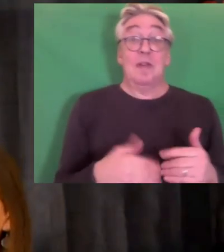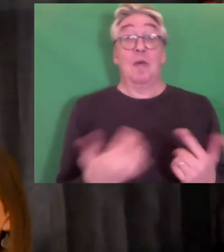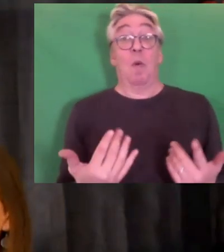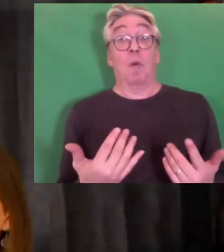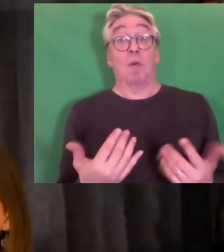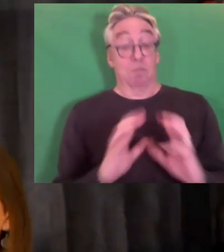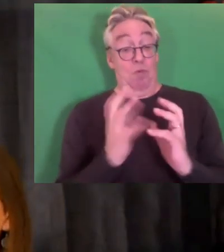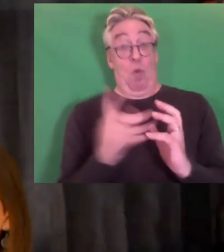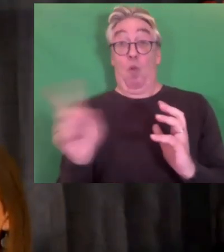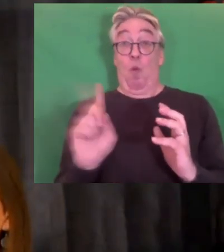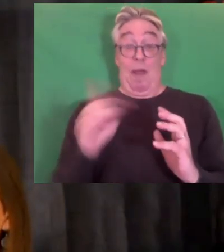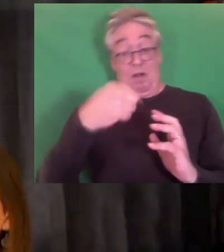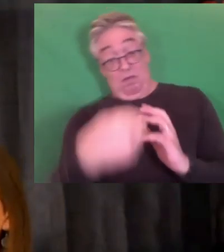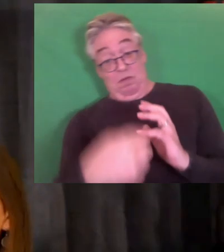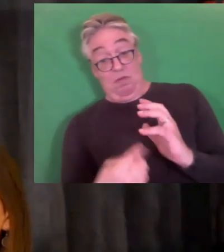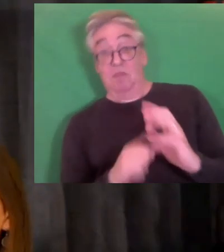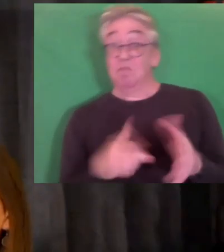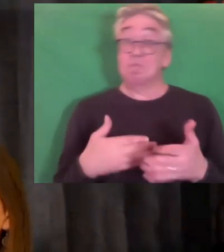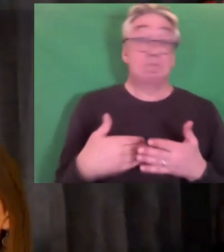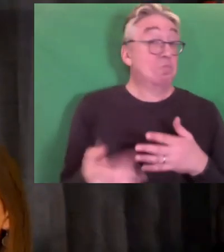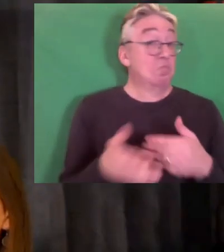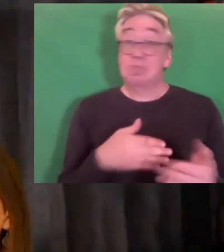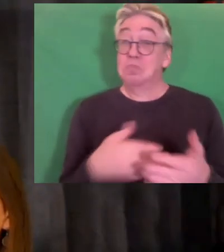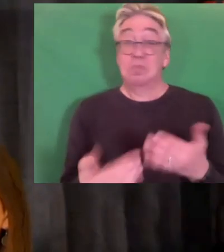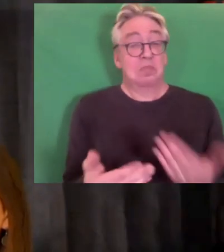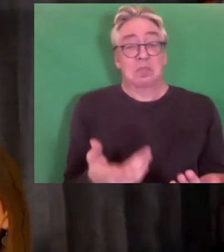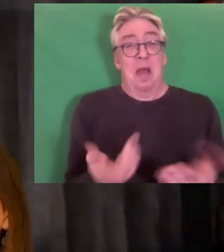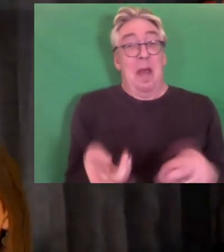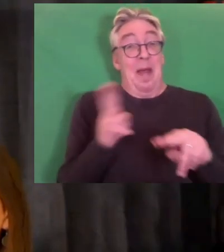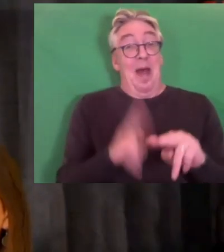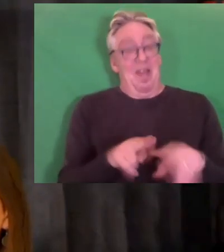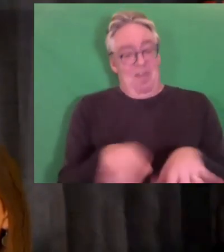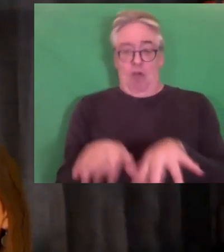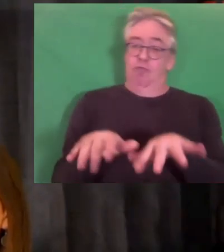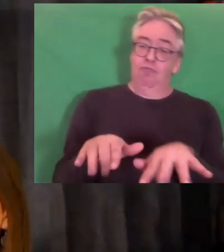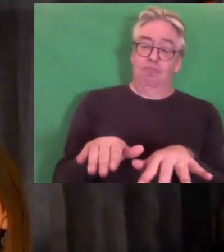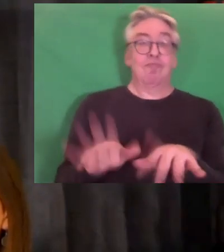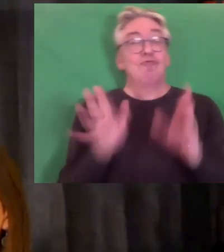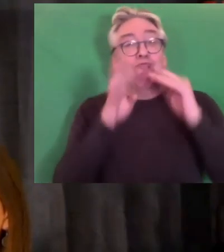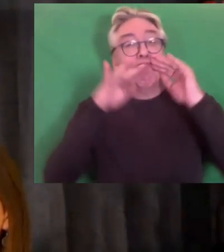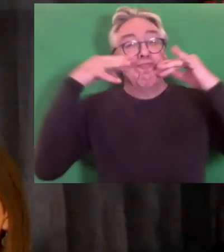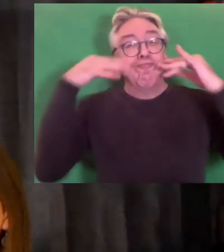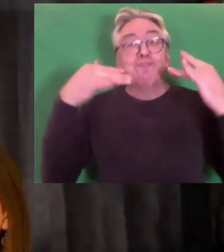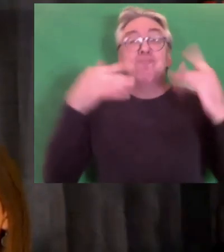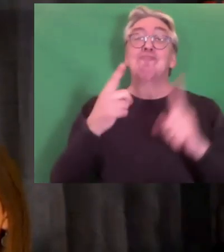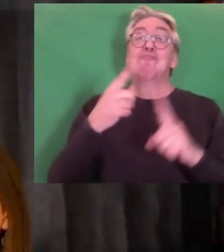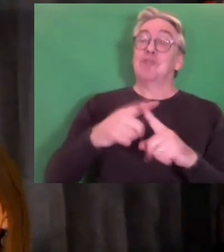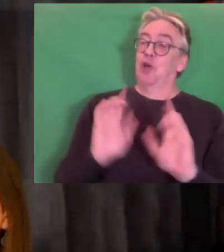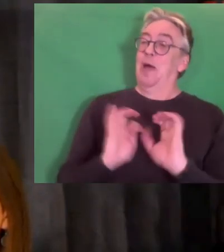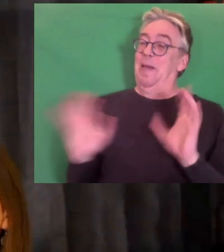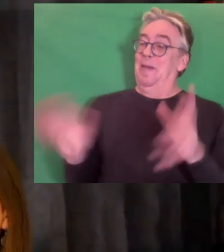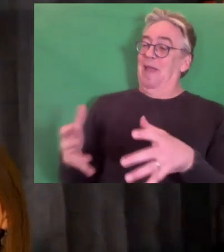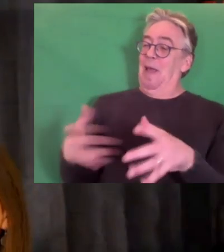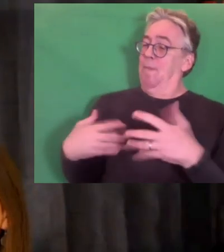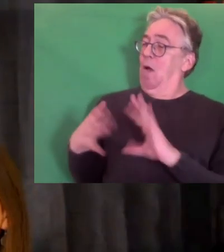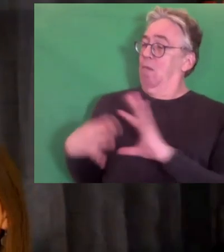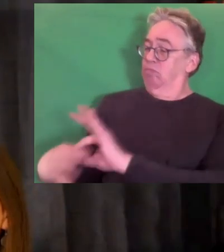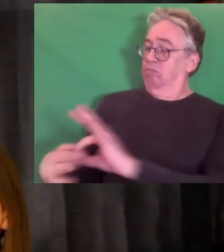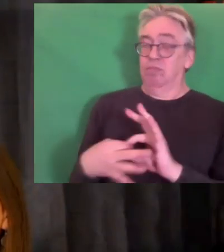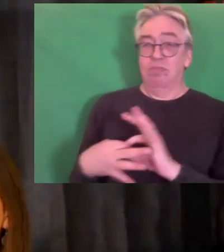and you're friendly and you fit into the team, as long as that happens, everybody is